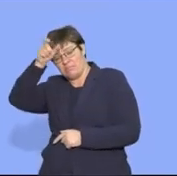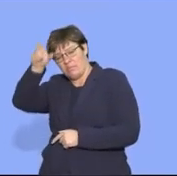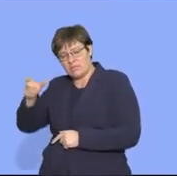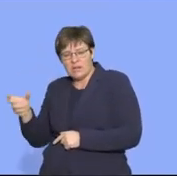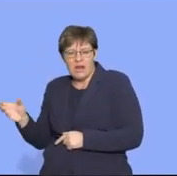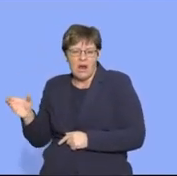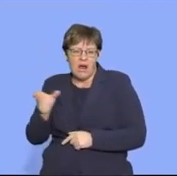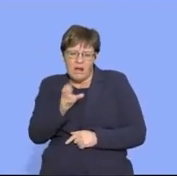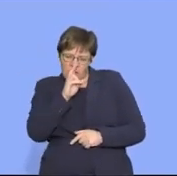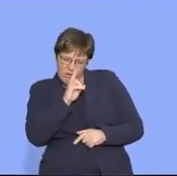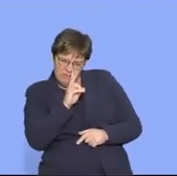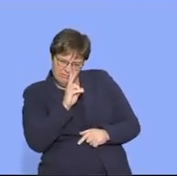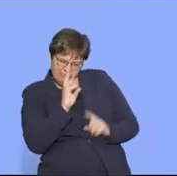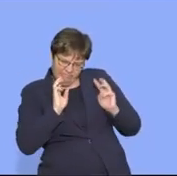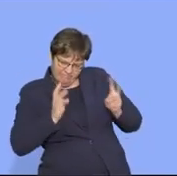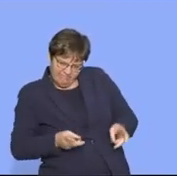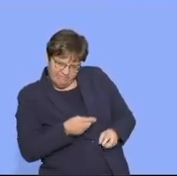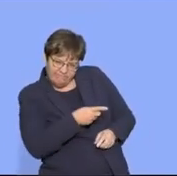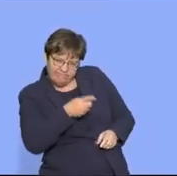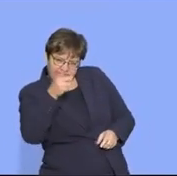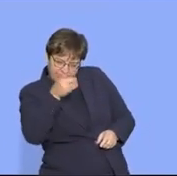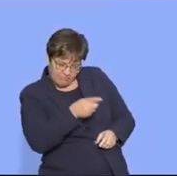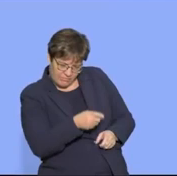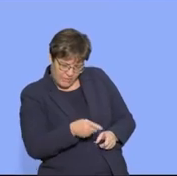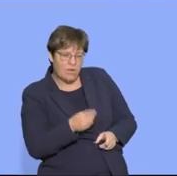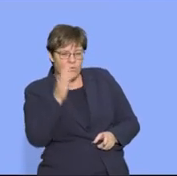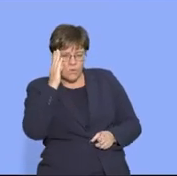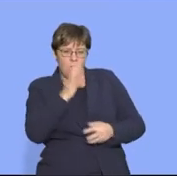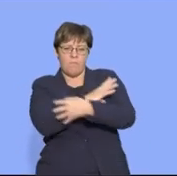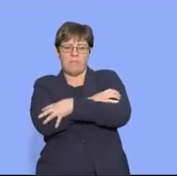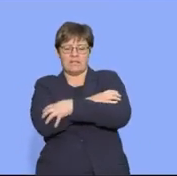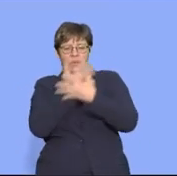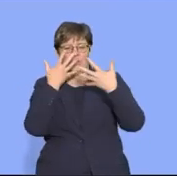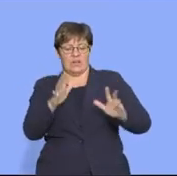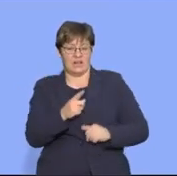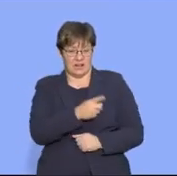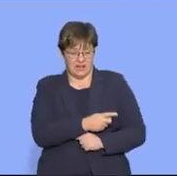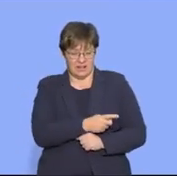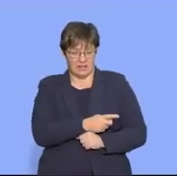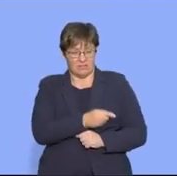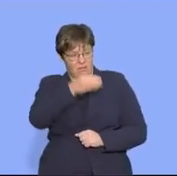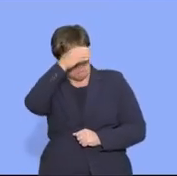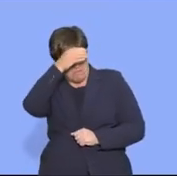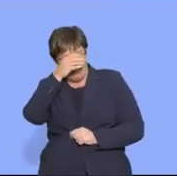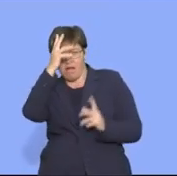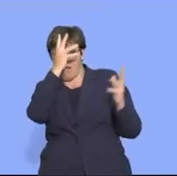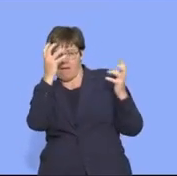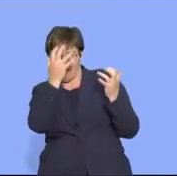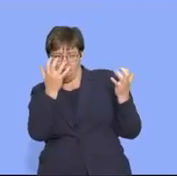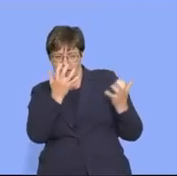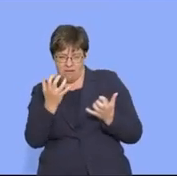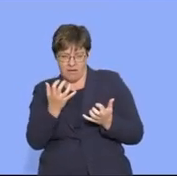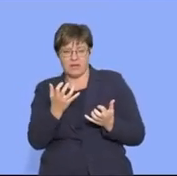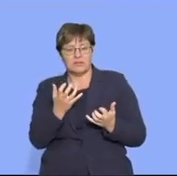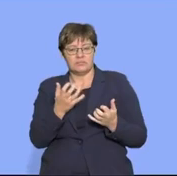other experts come in. And they have a look at the skeleton and they know all about muscles. And they